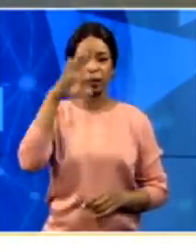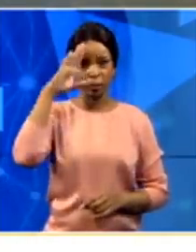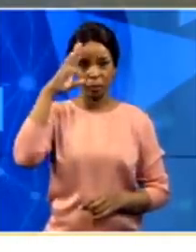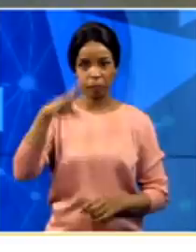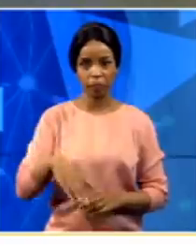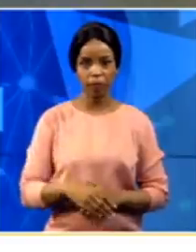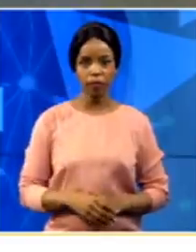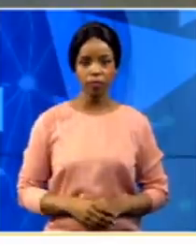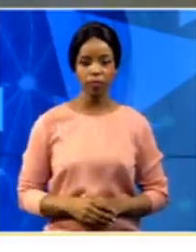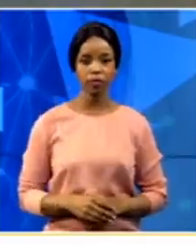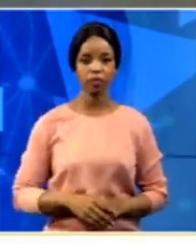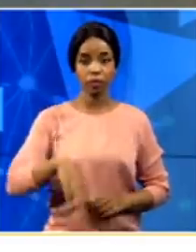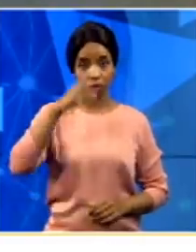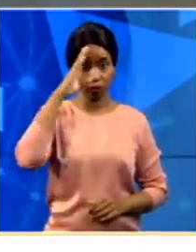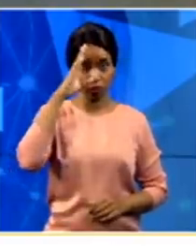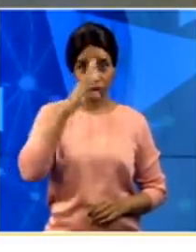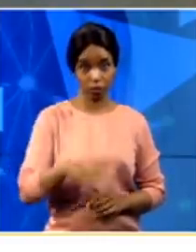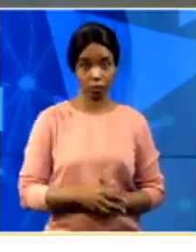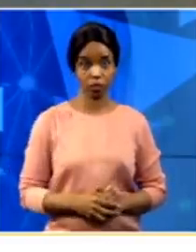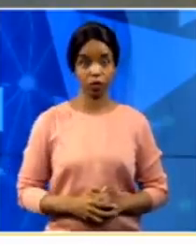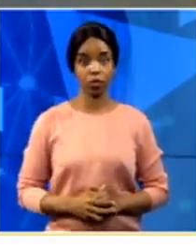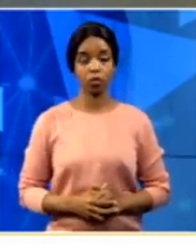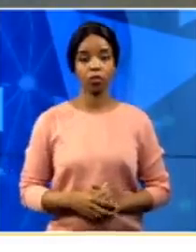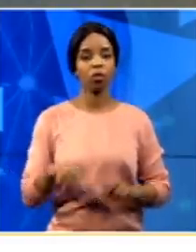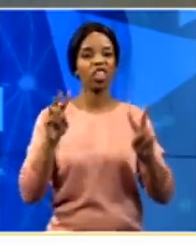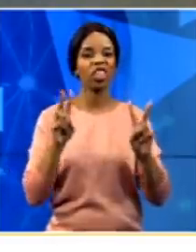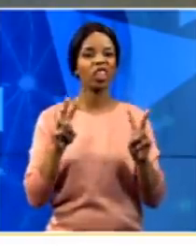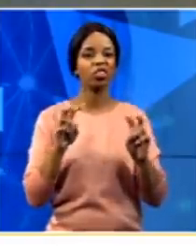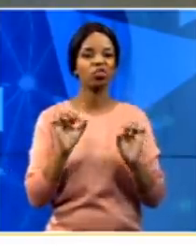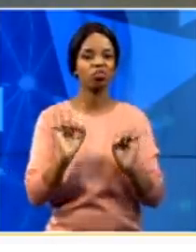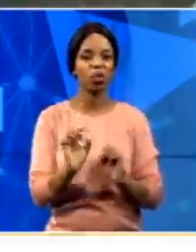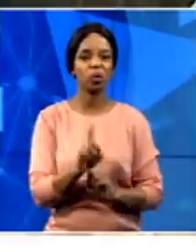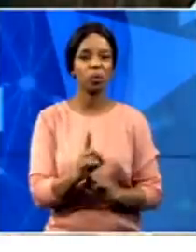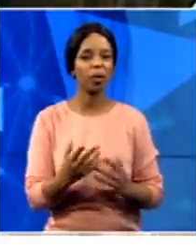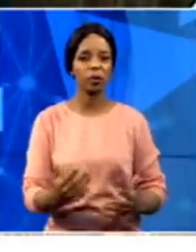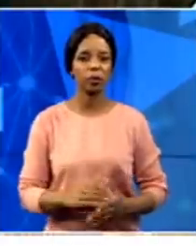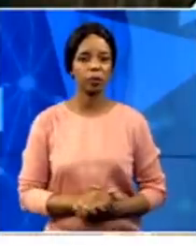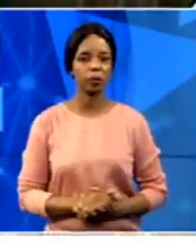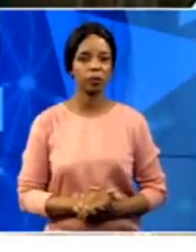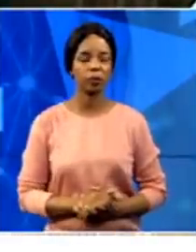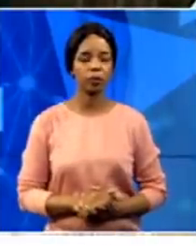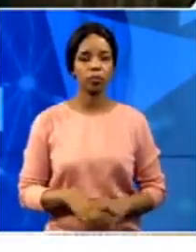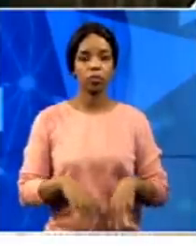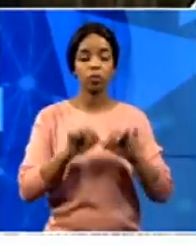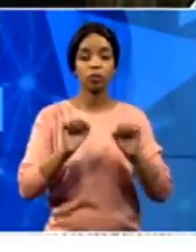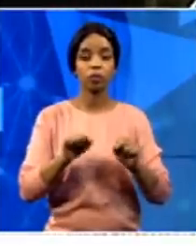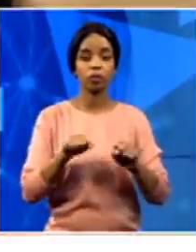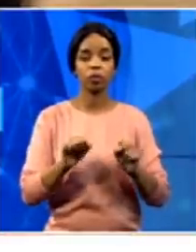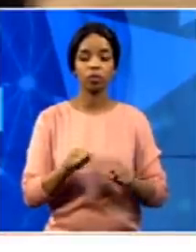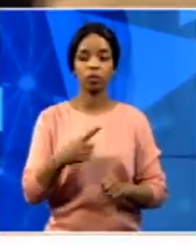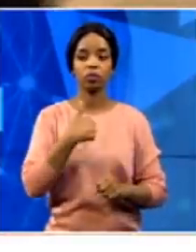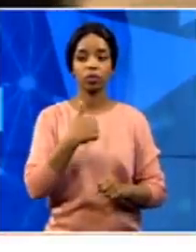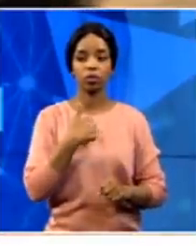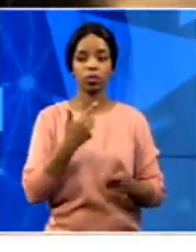Khan. Good morning to you too, What is the issue that you're going through? Yes, I've been medically boarded off in